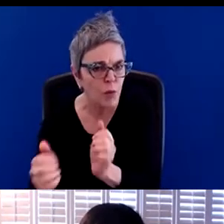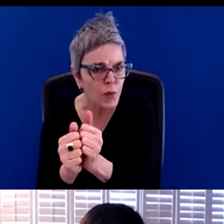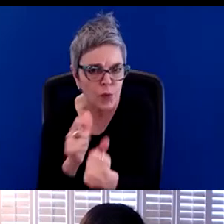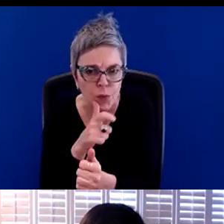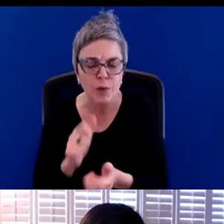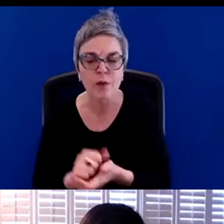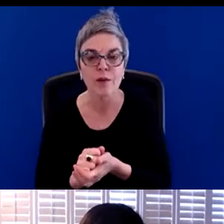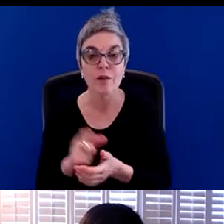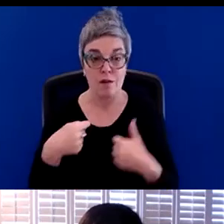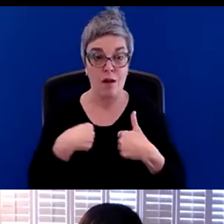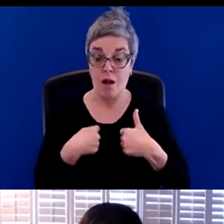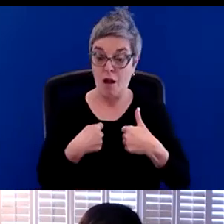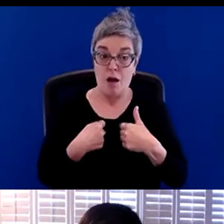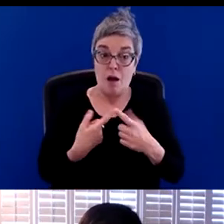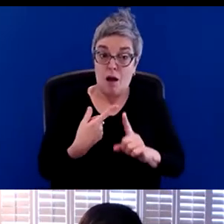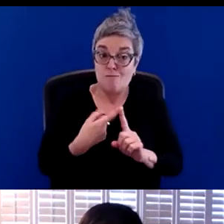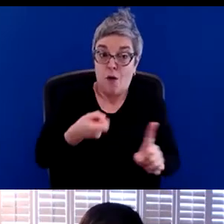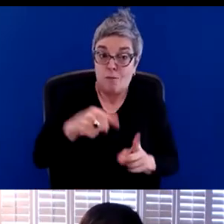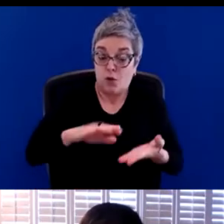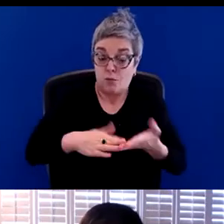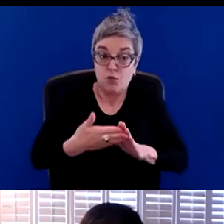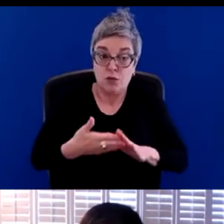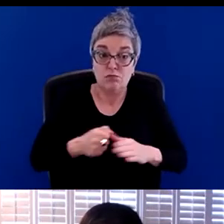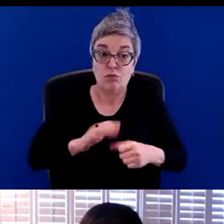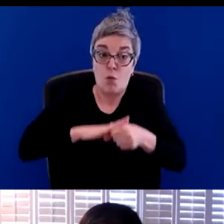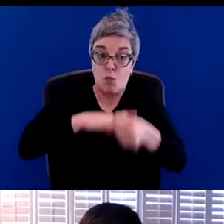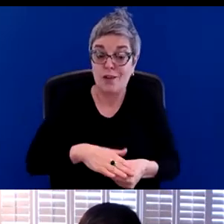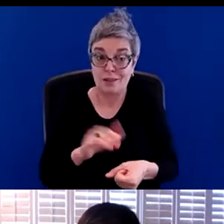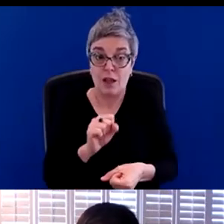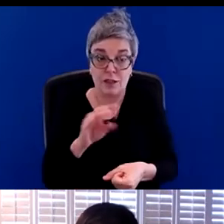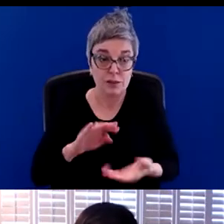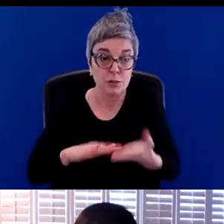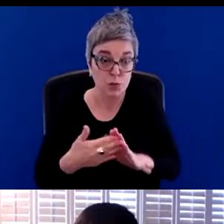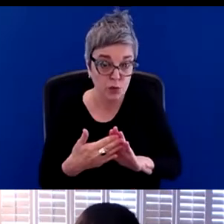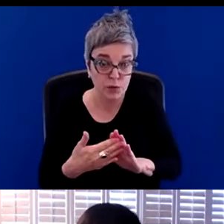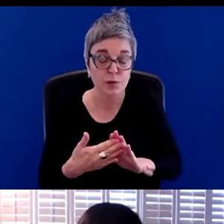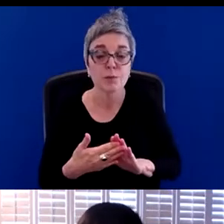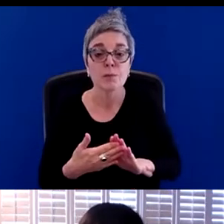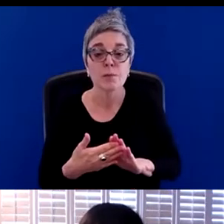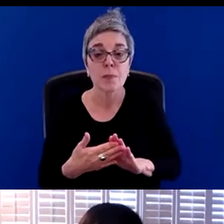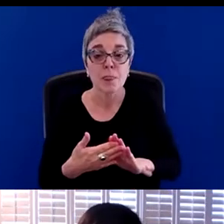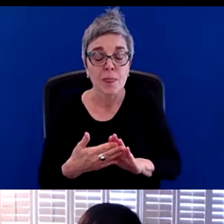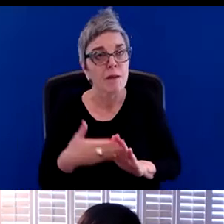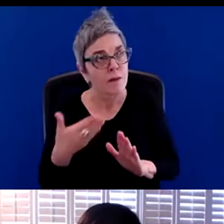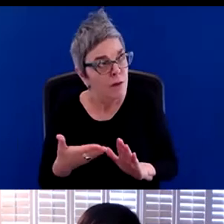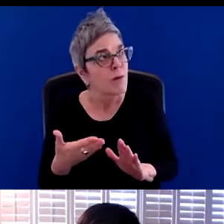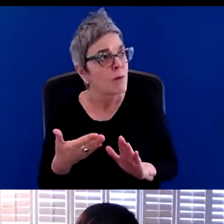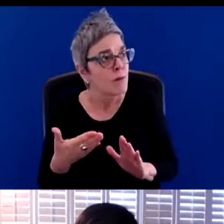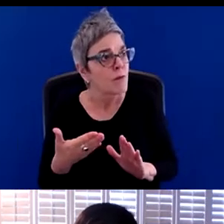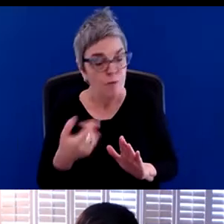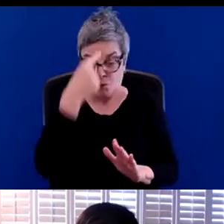come from an oppressed caste community myself. So, you know, for me to find